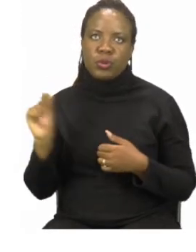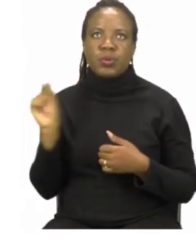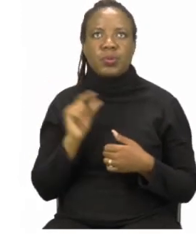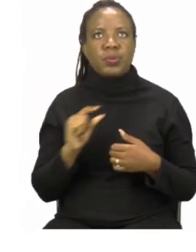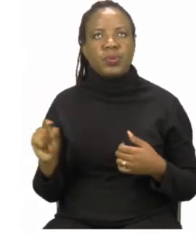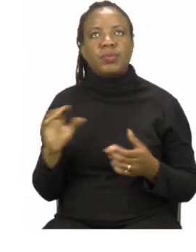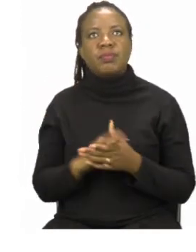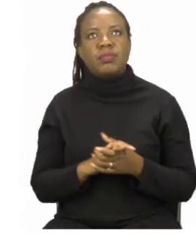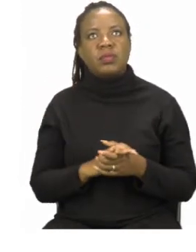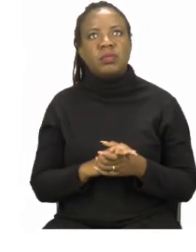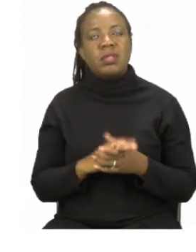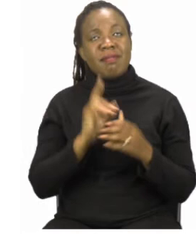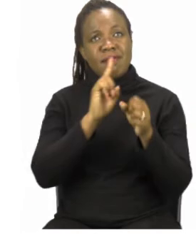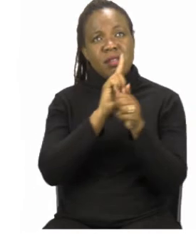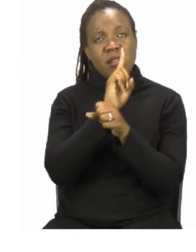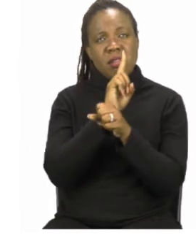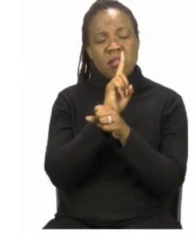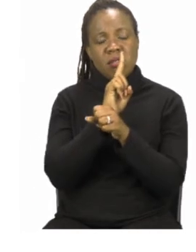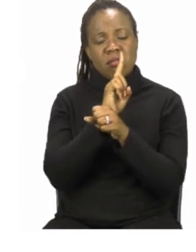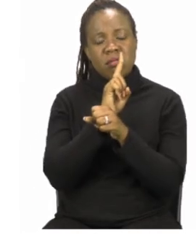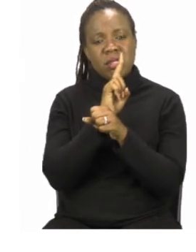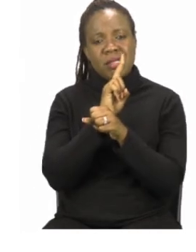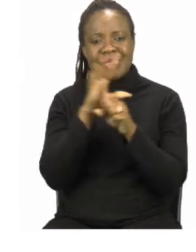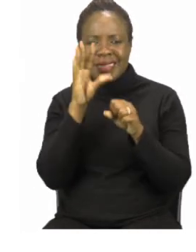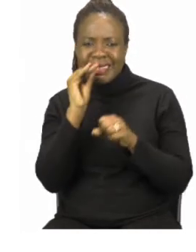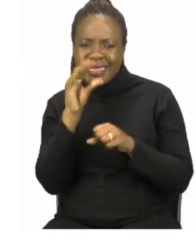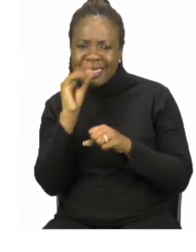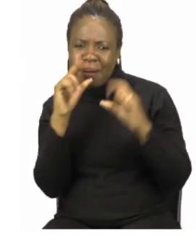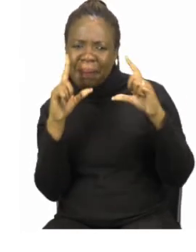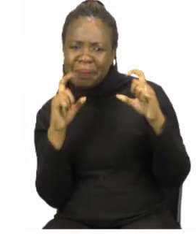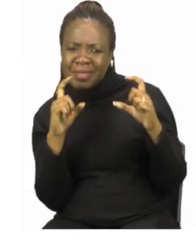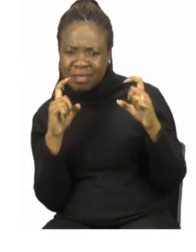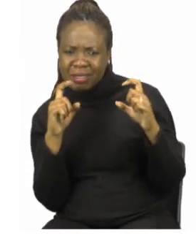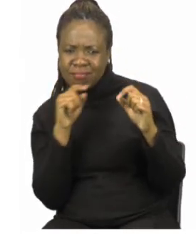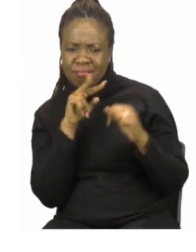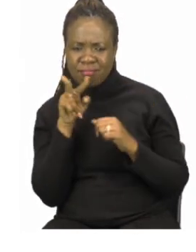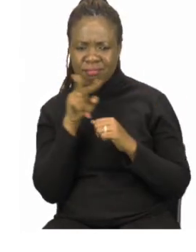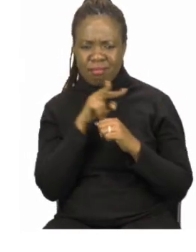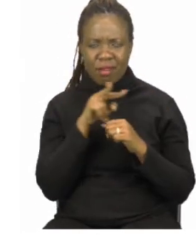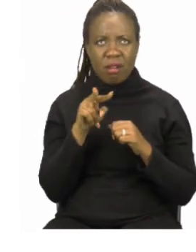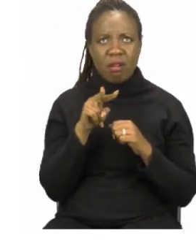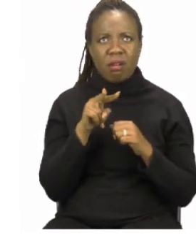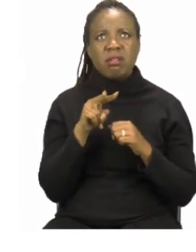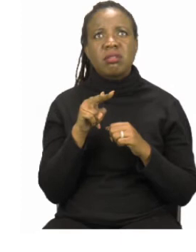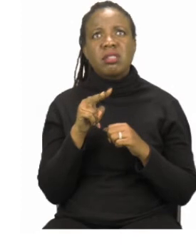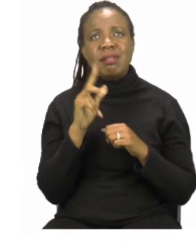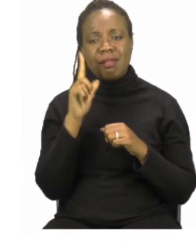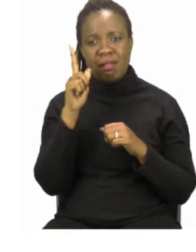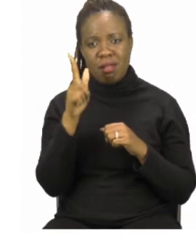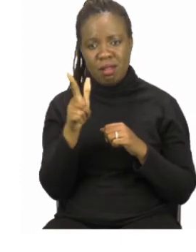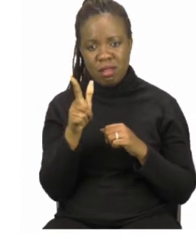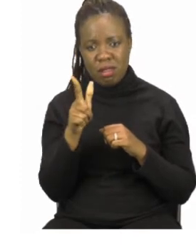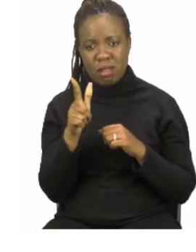job to study the pictures below and then do the exercise. We're going to look at each picture,